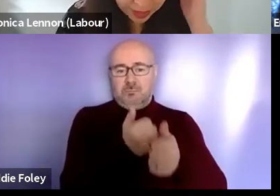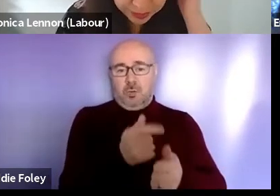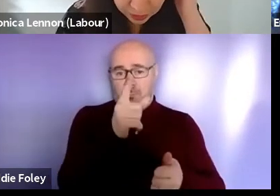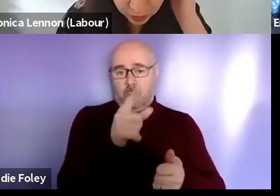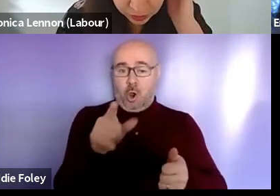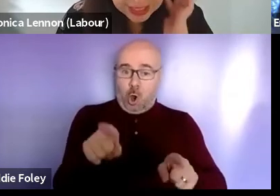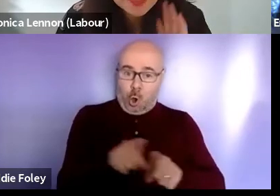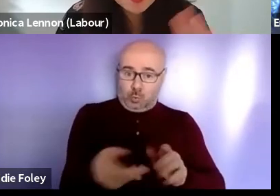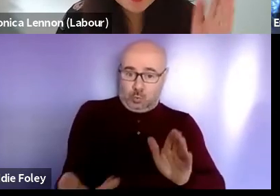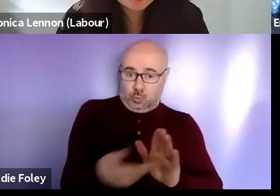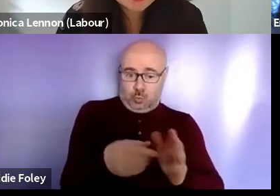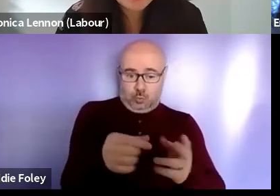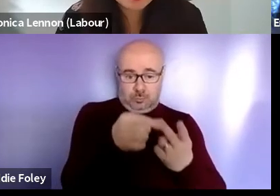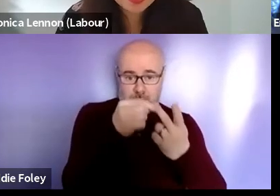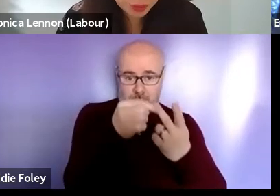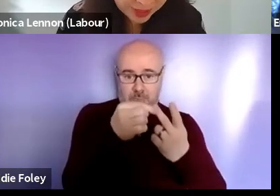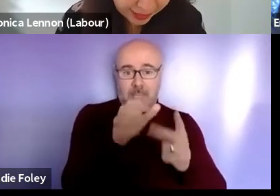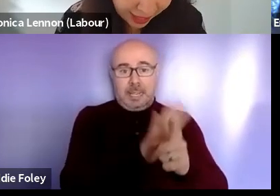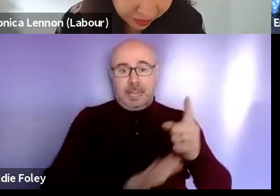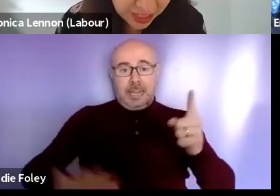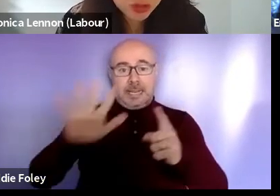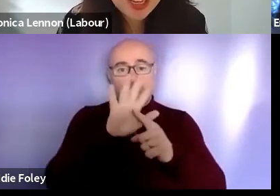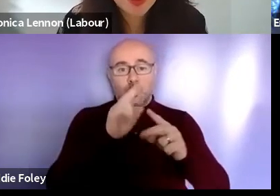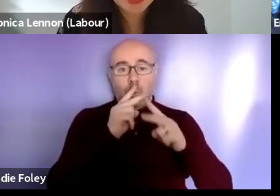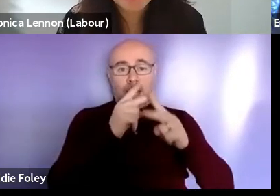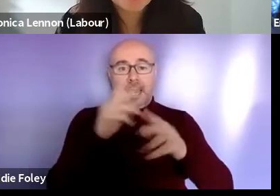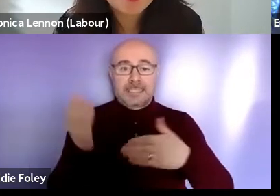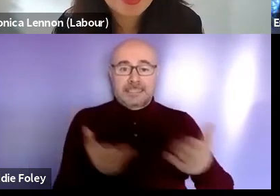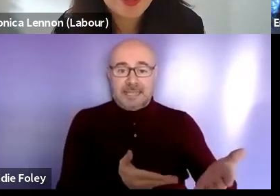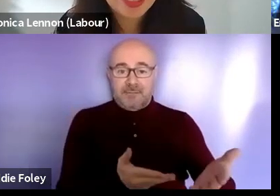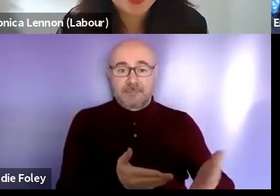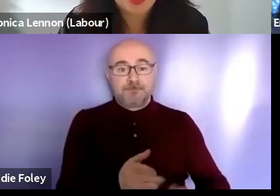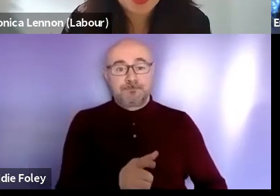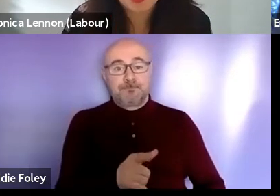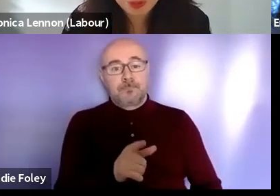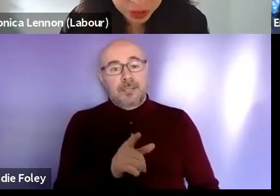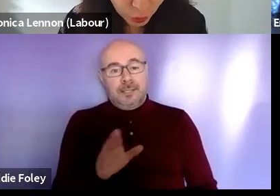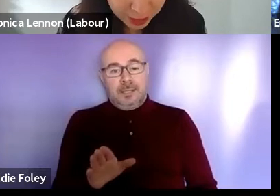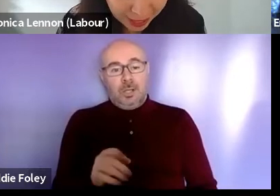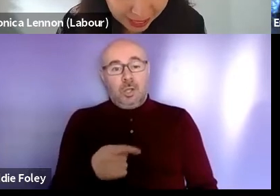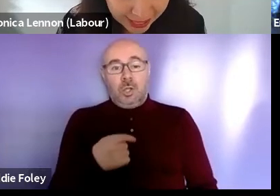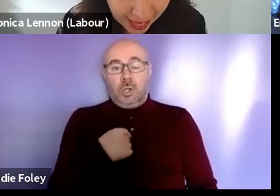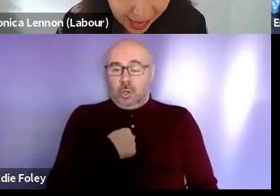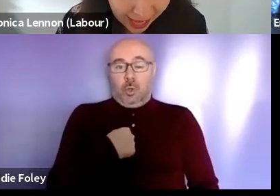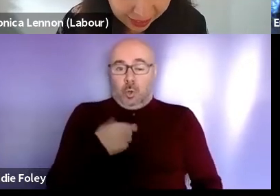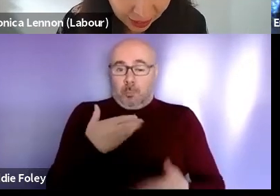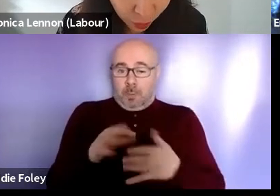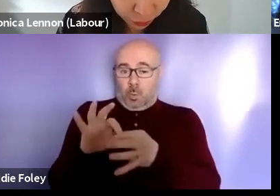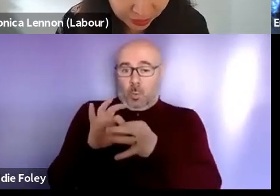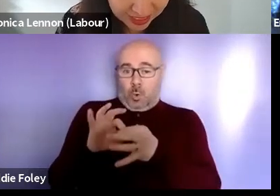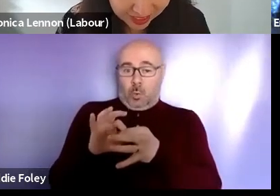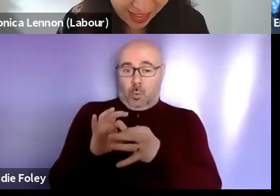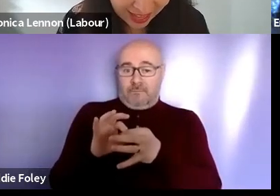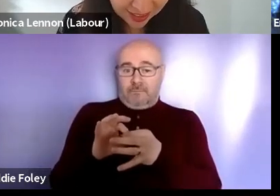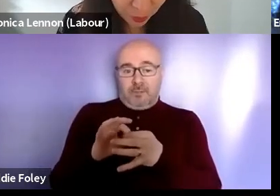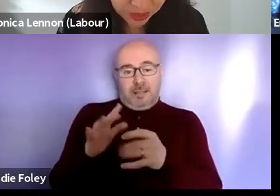Well, absolutely, and we agree with the points that Catherine has raised. We work closely together on the cross-party group on chronic pain. I think what